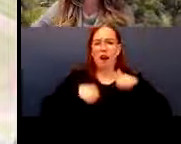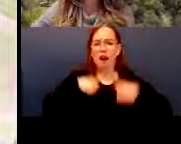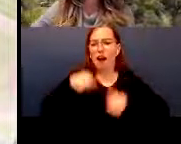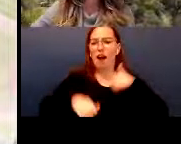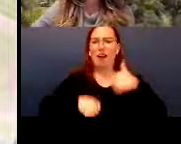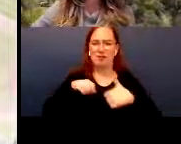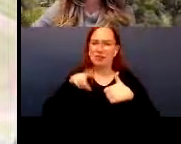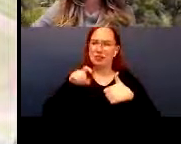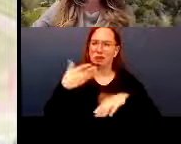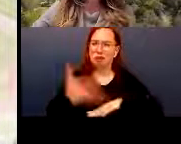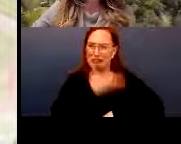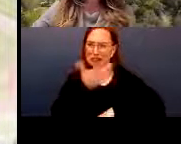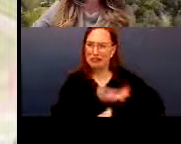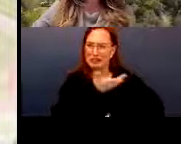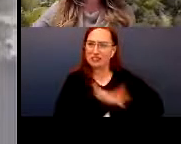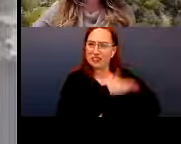bikes.